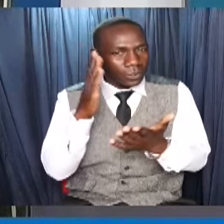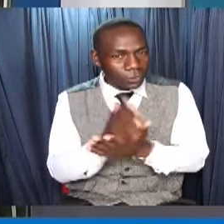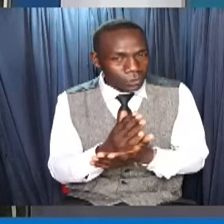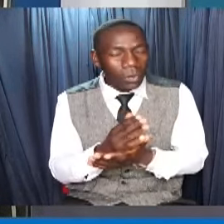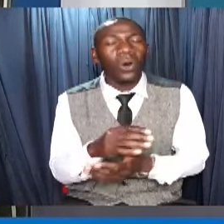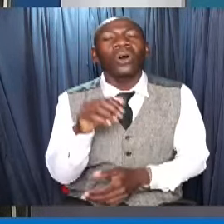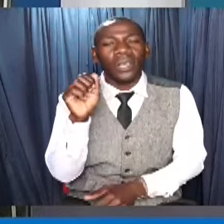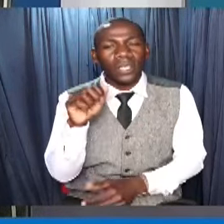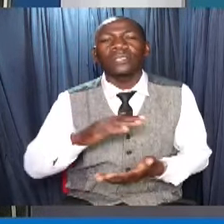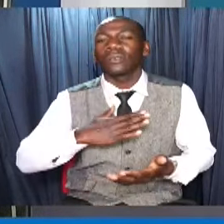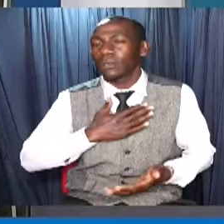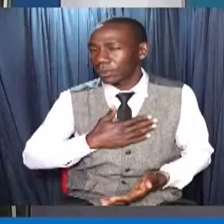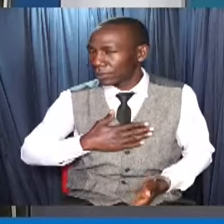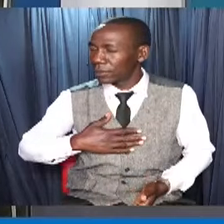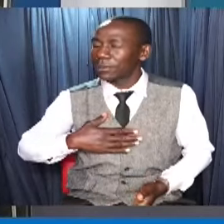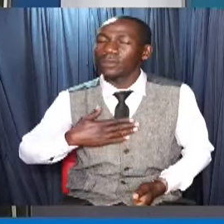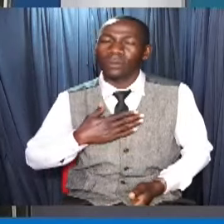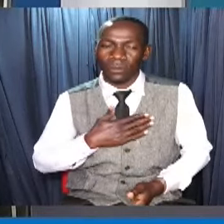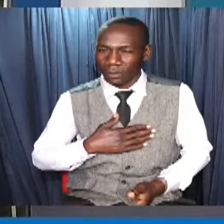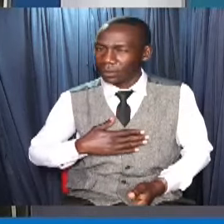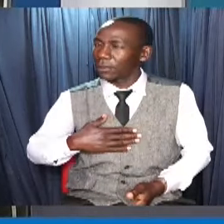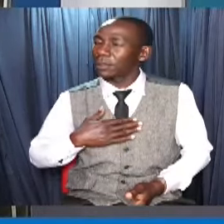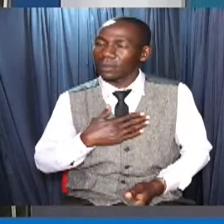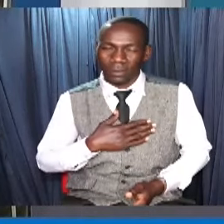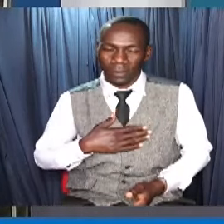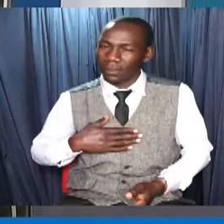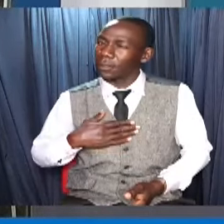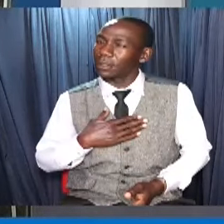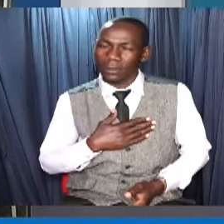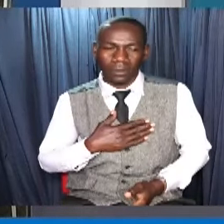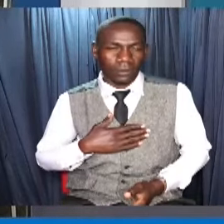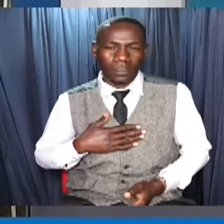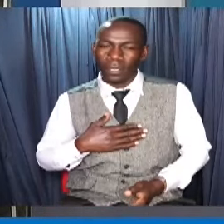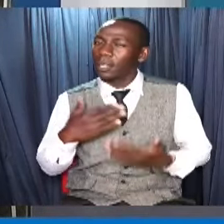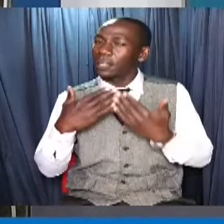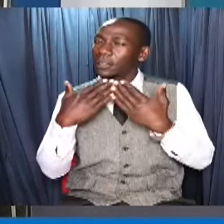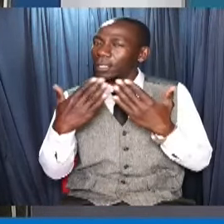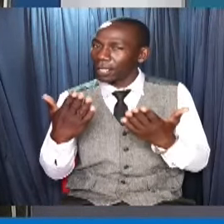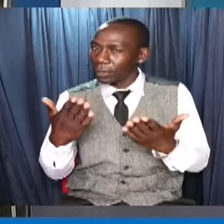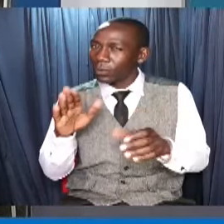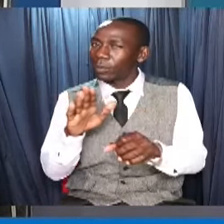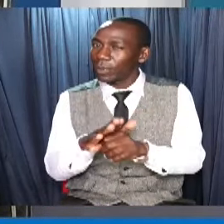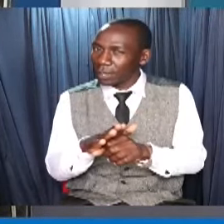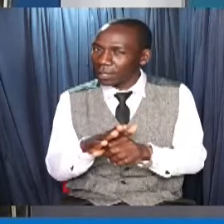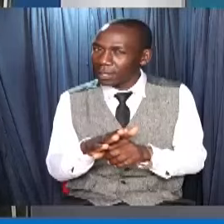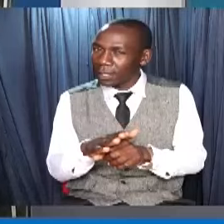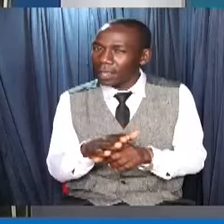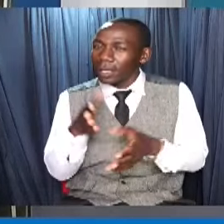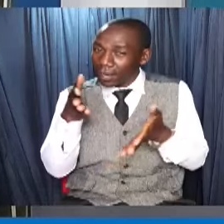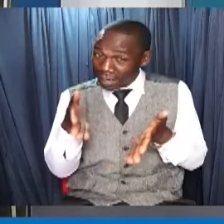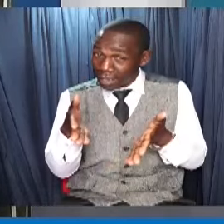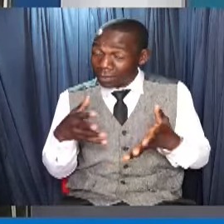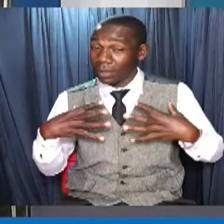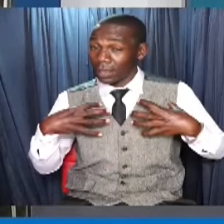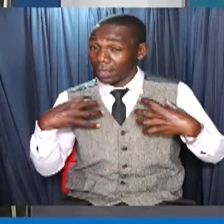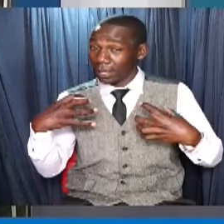speak the truth. Aya, pole sana. Then they say we are truly sorry. Pole. Sorry. Aya, asante sana. Okay, thank you so much. Unaona sasa umepona sasa. And